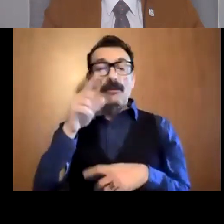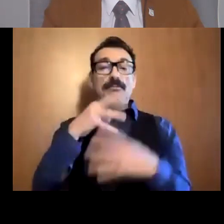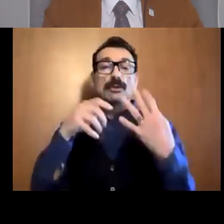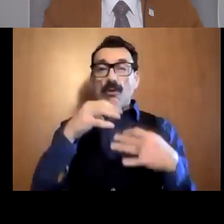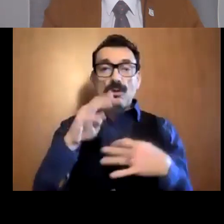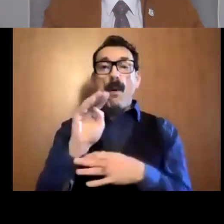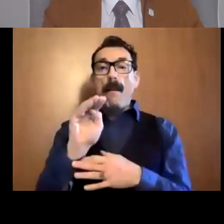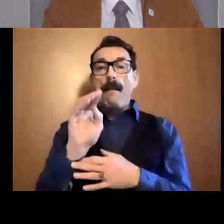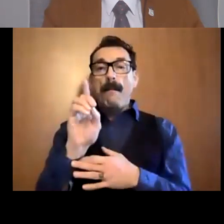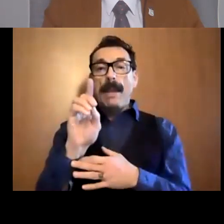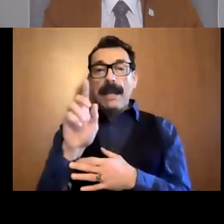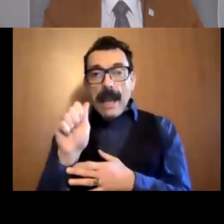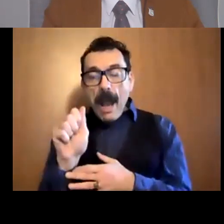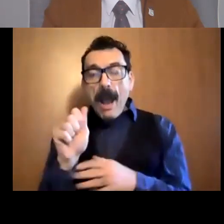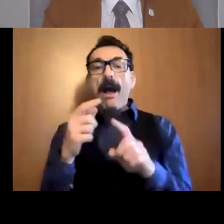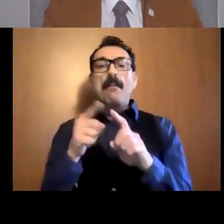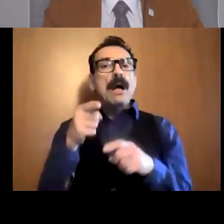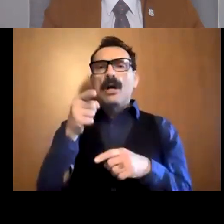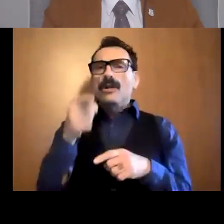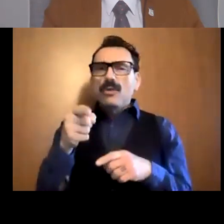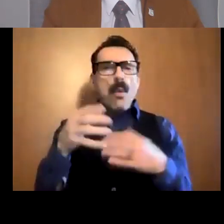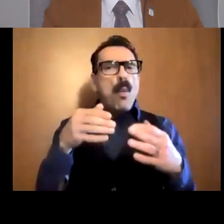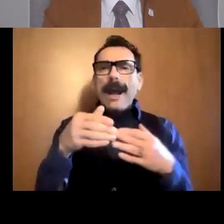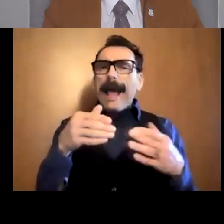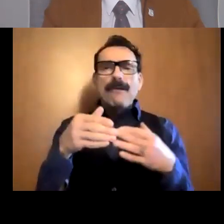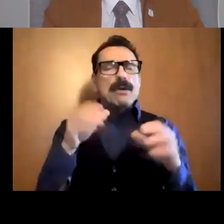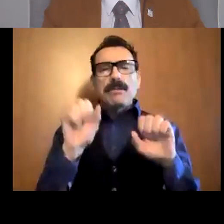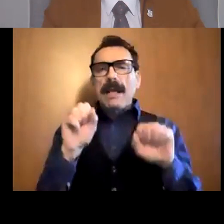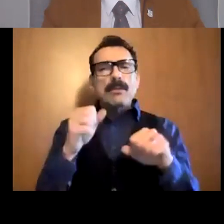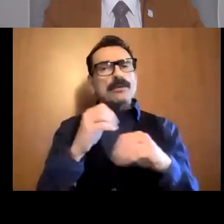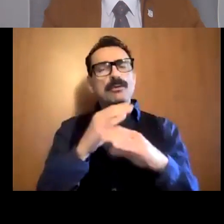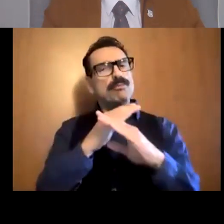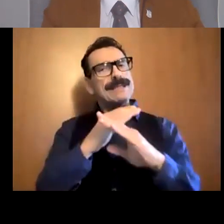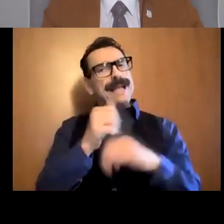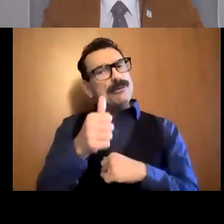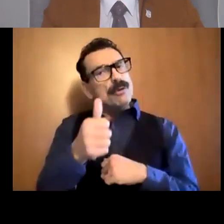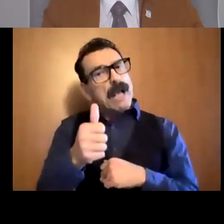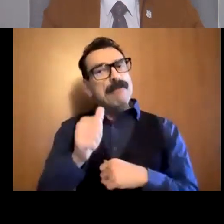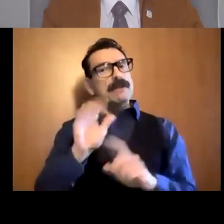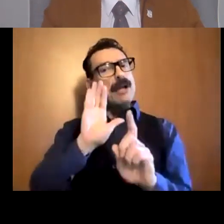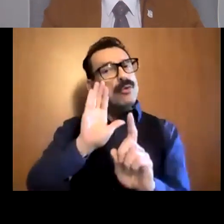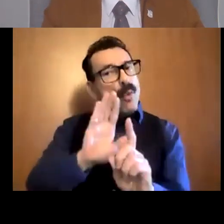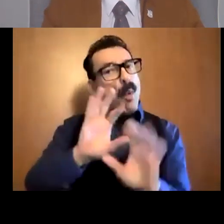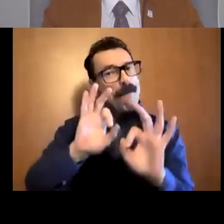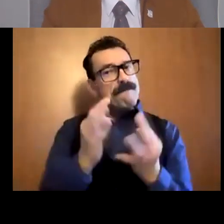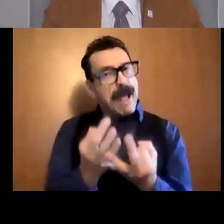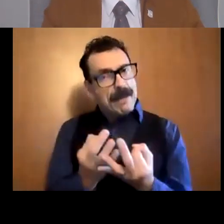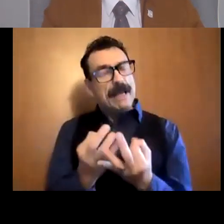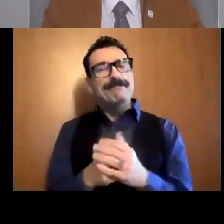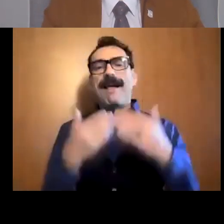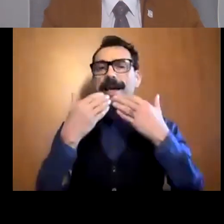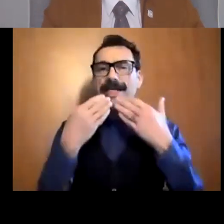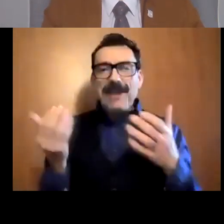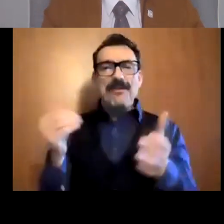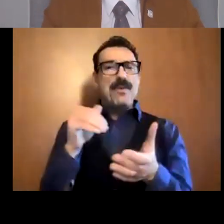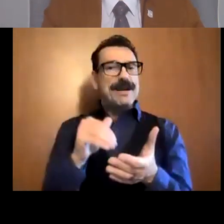to do what you can to protect yourself and your family because you're the number one in that and no one else is going to do it for you. So thanks again for having me